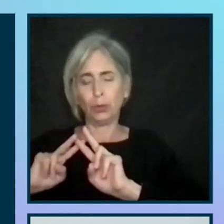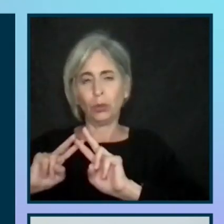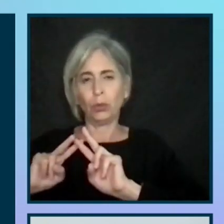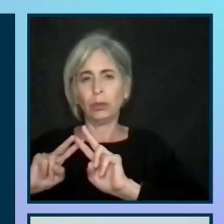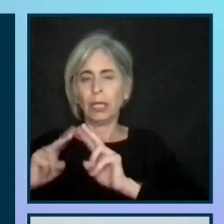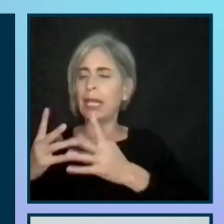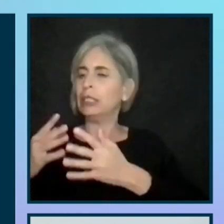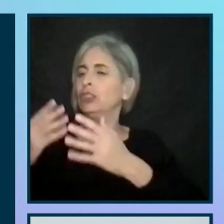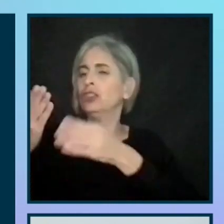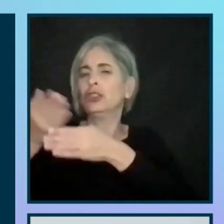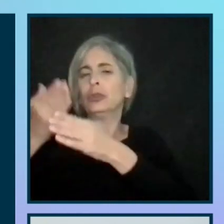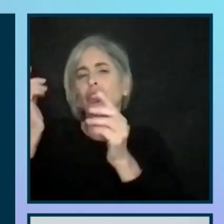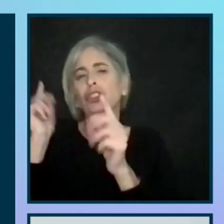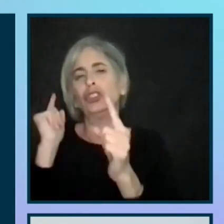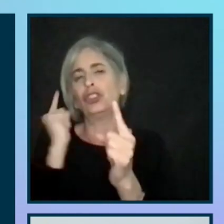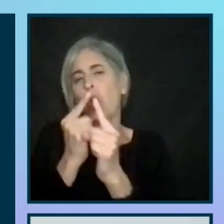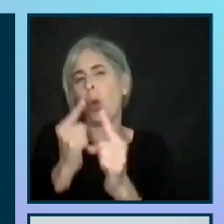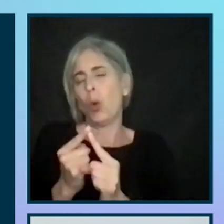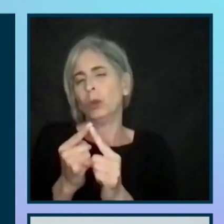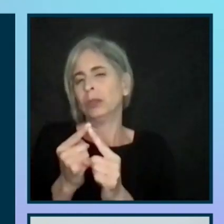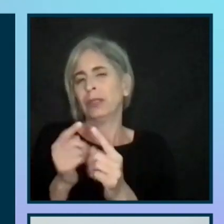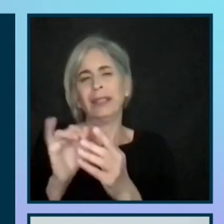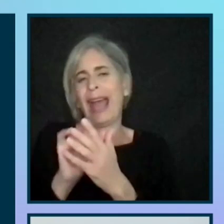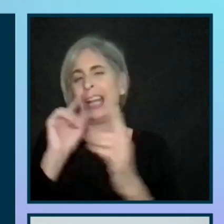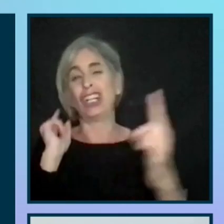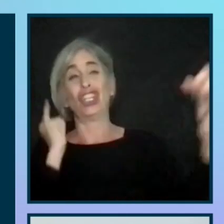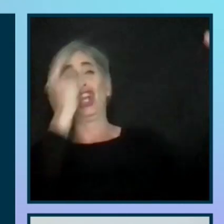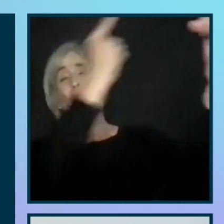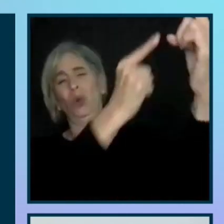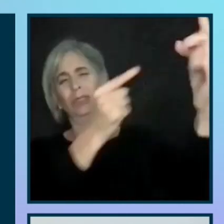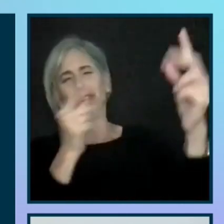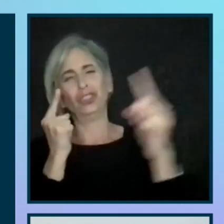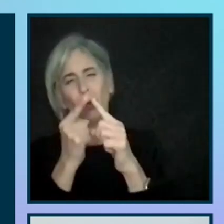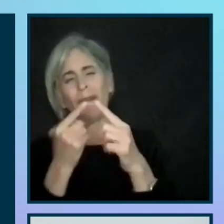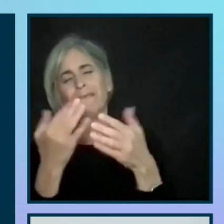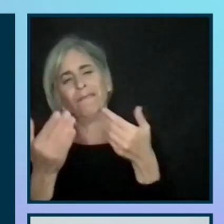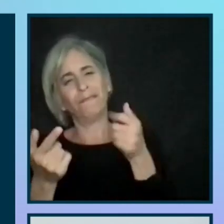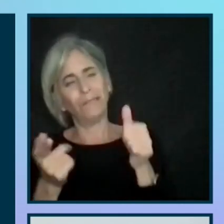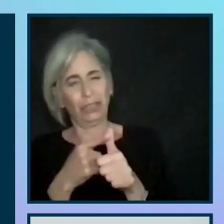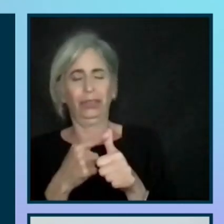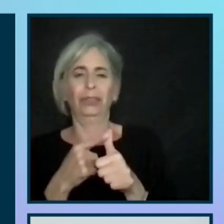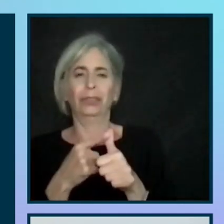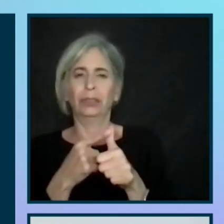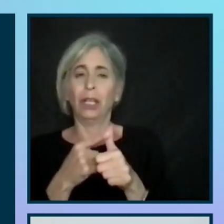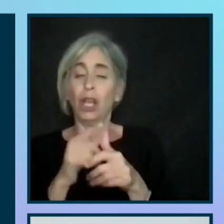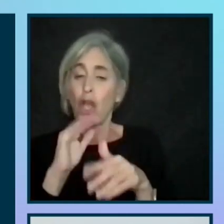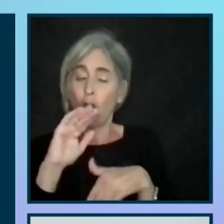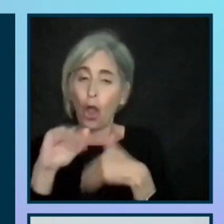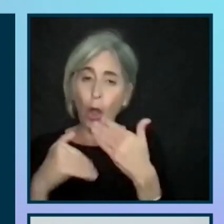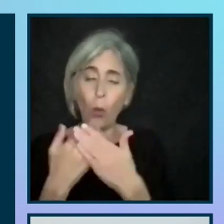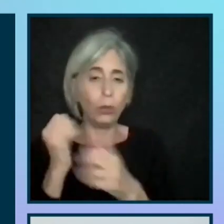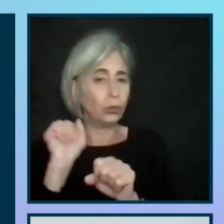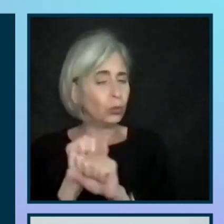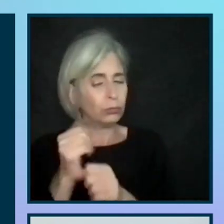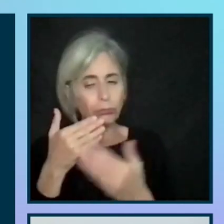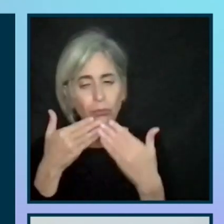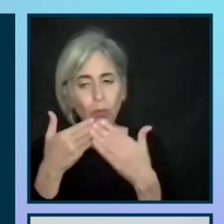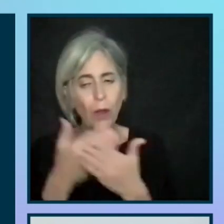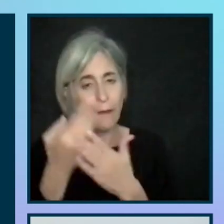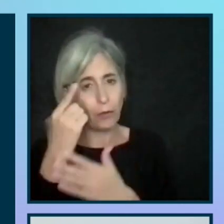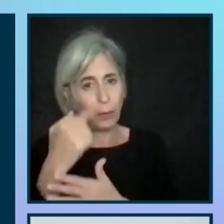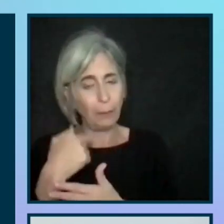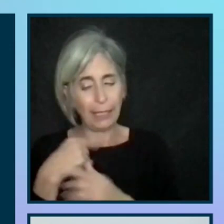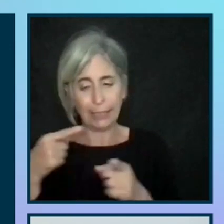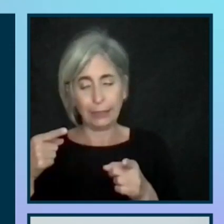short term. One of the ideas that has always worked well for me is to conduct a cross-team